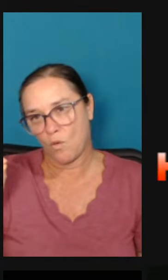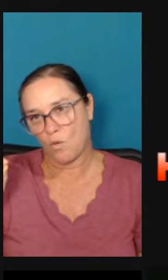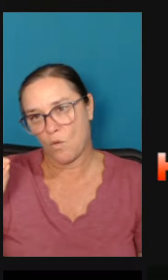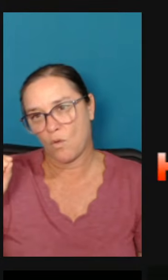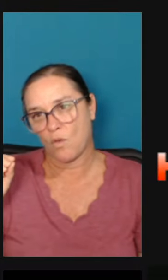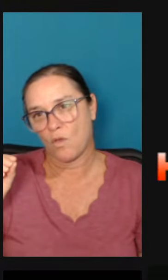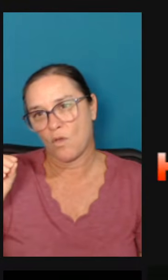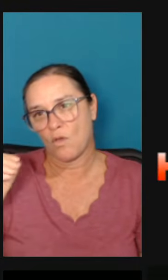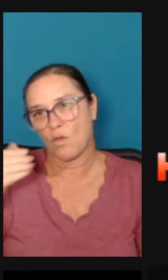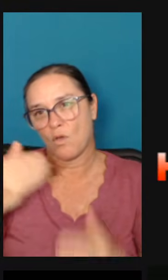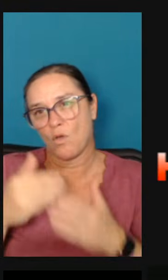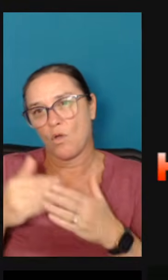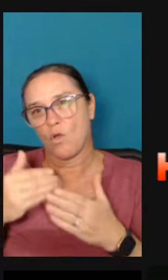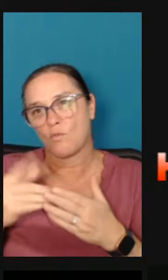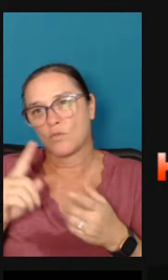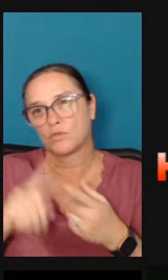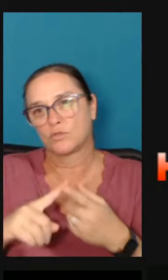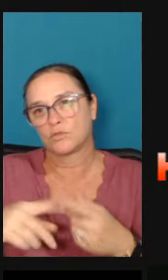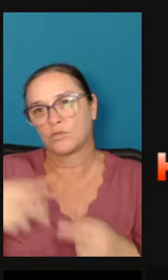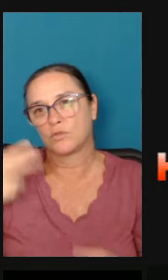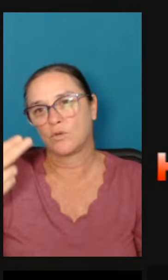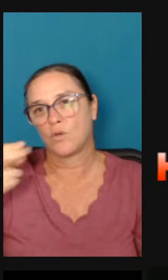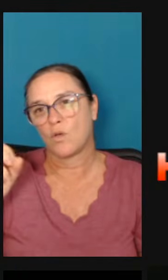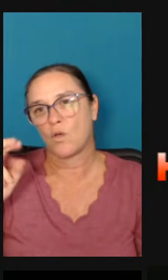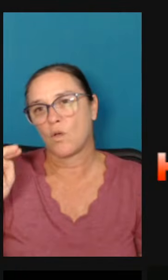Almost to Honolulu, looks like,